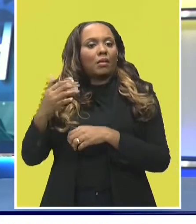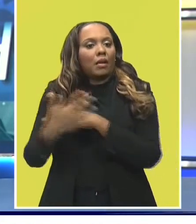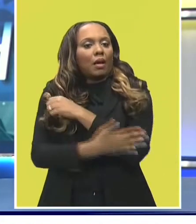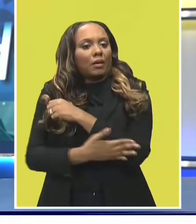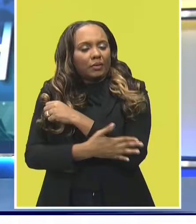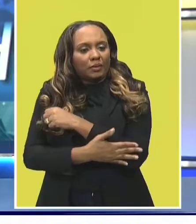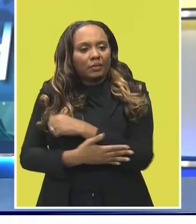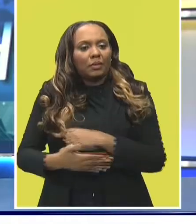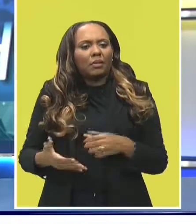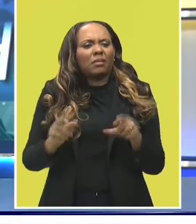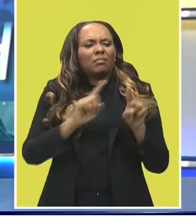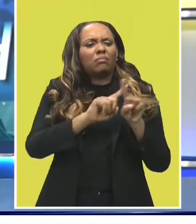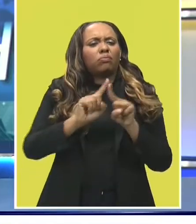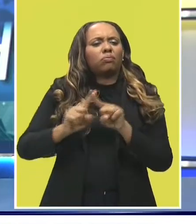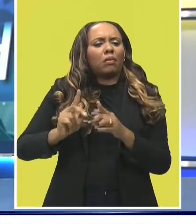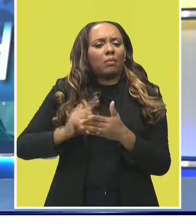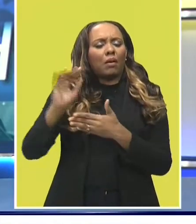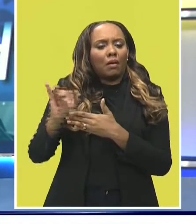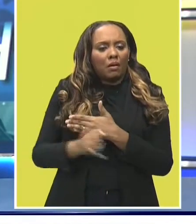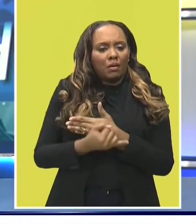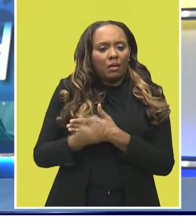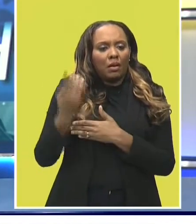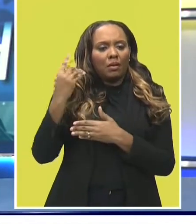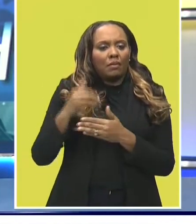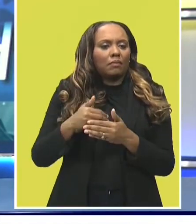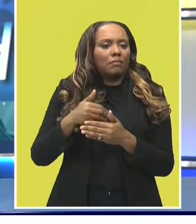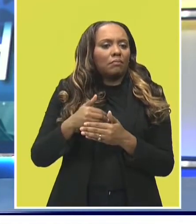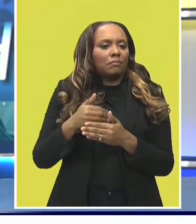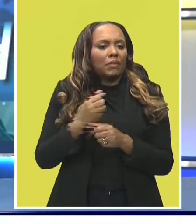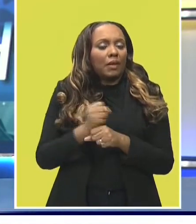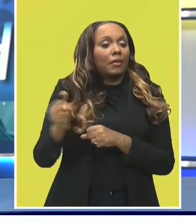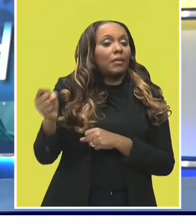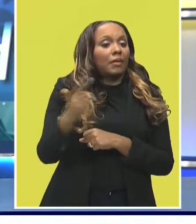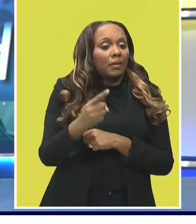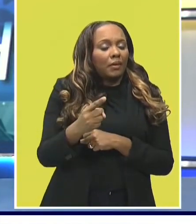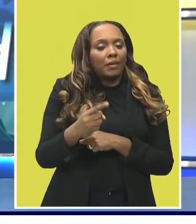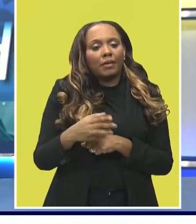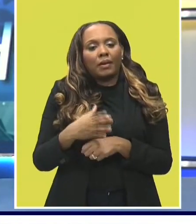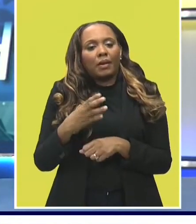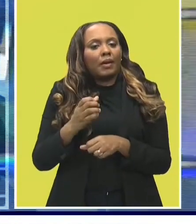says several projects are to come on stream within the next 12 to 18 months.